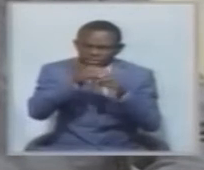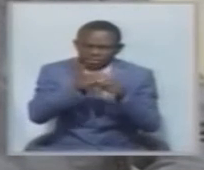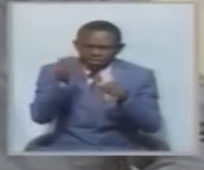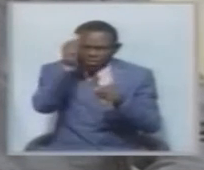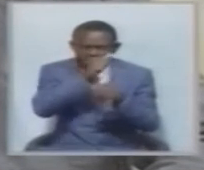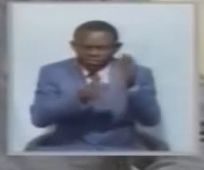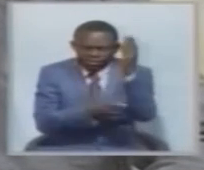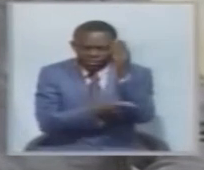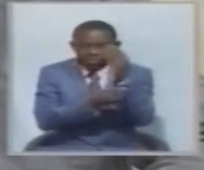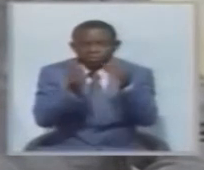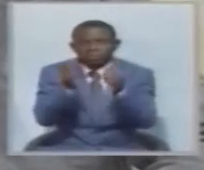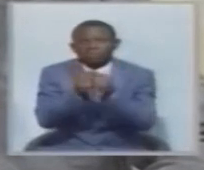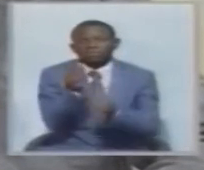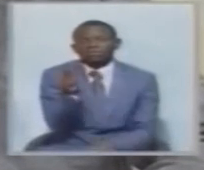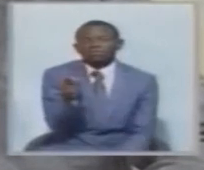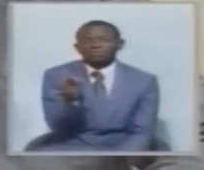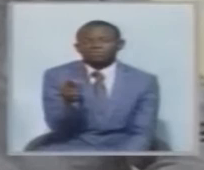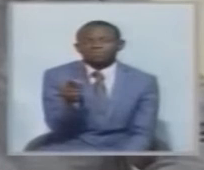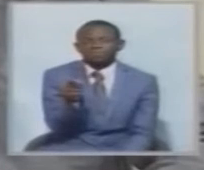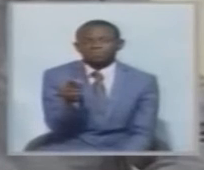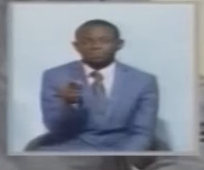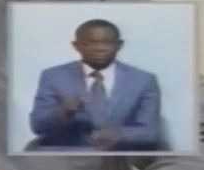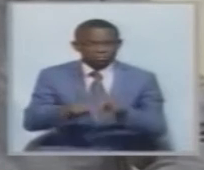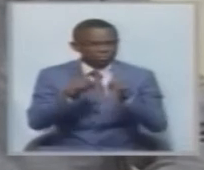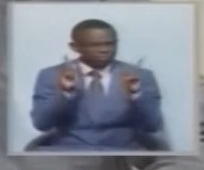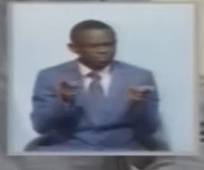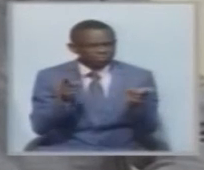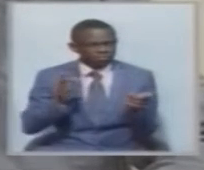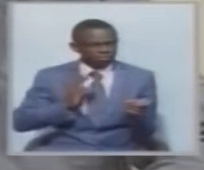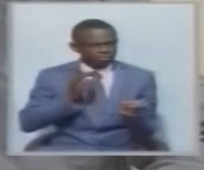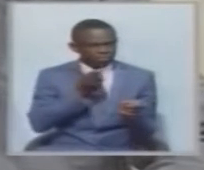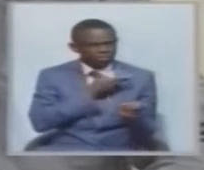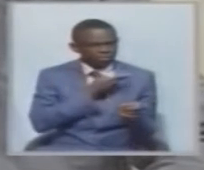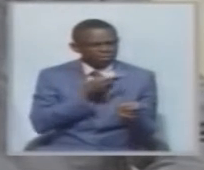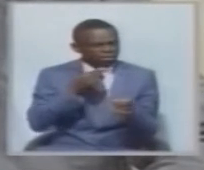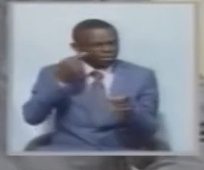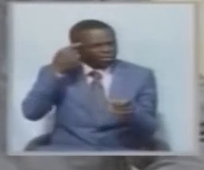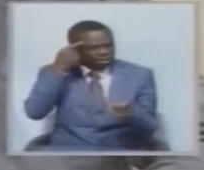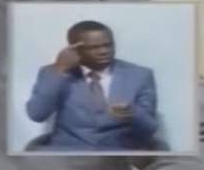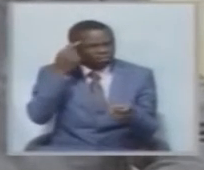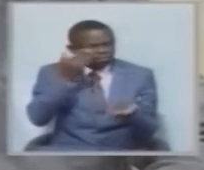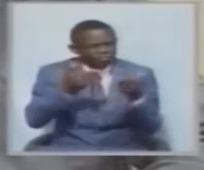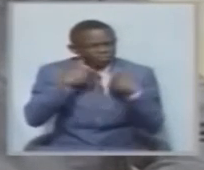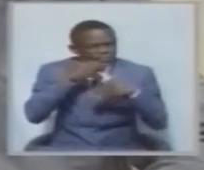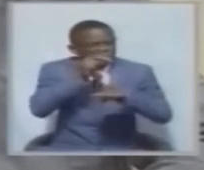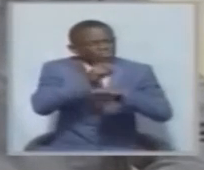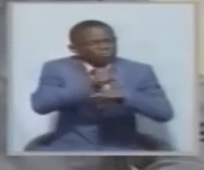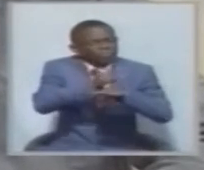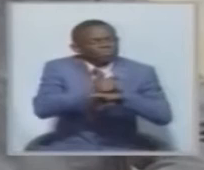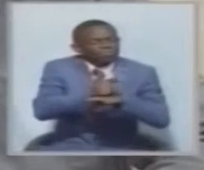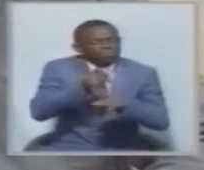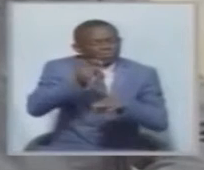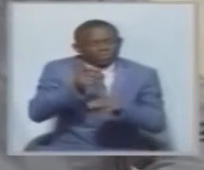of you know, the projects that we're going to present to the bank for approval, that depends on how feasible that